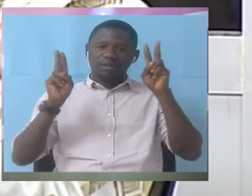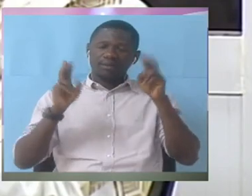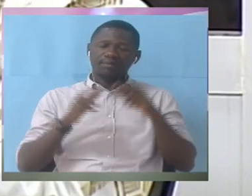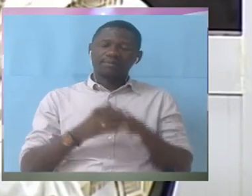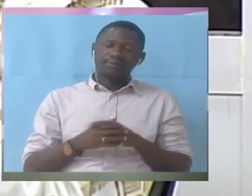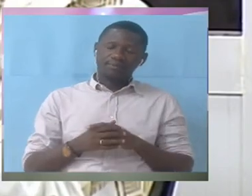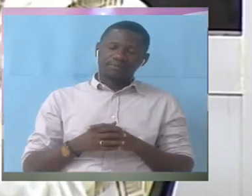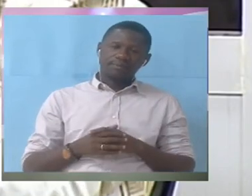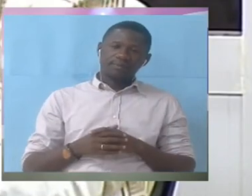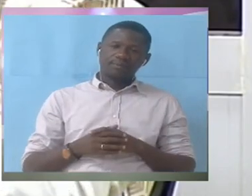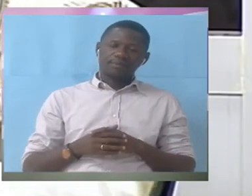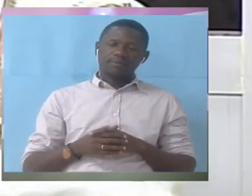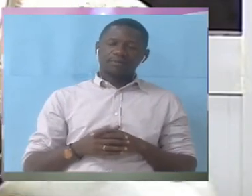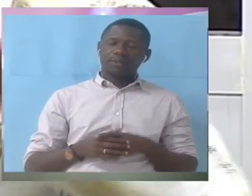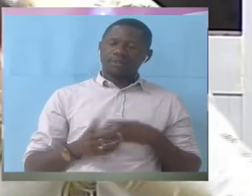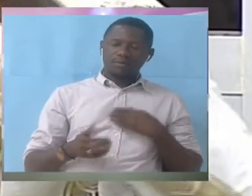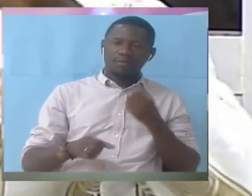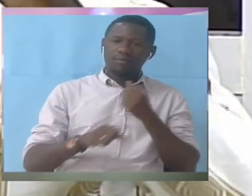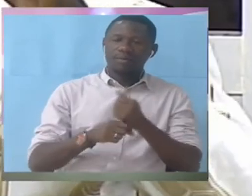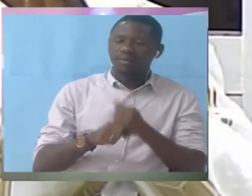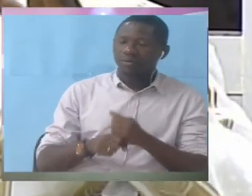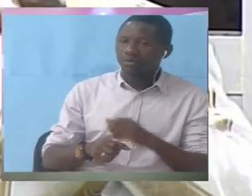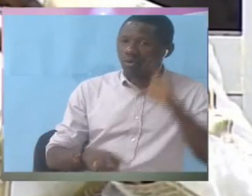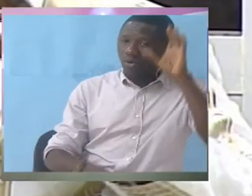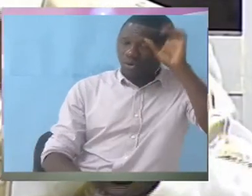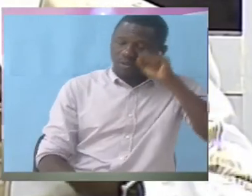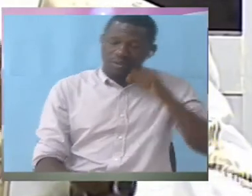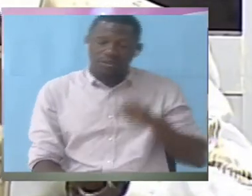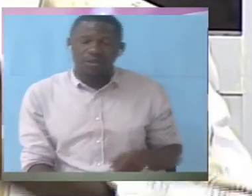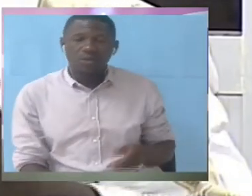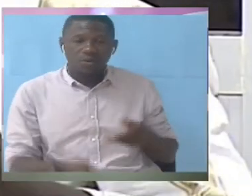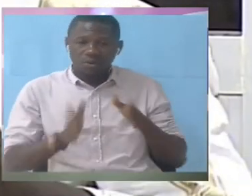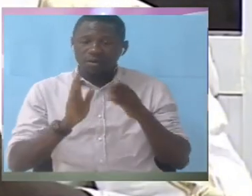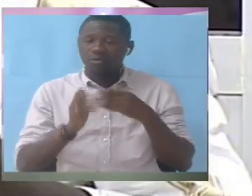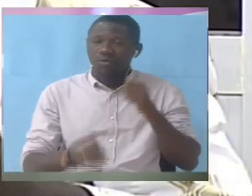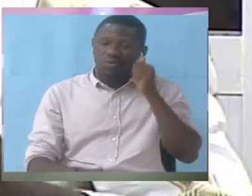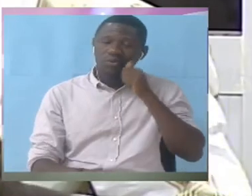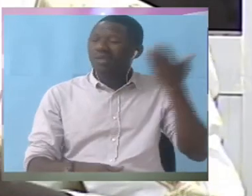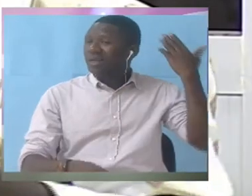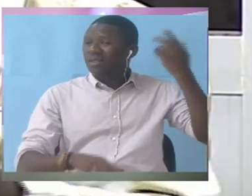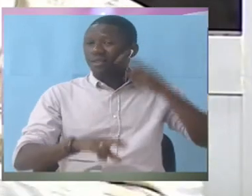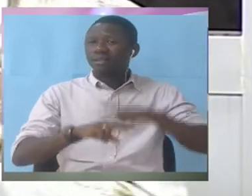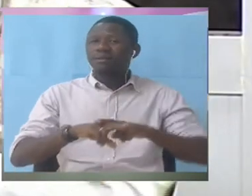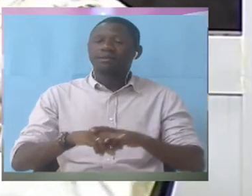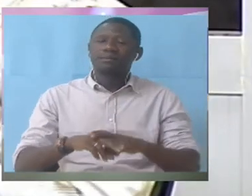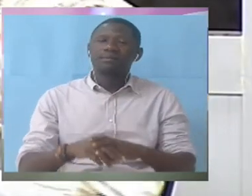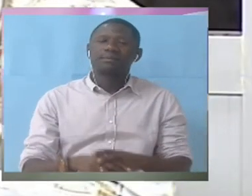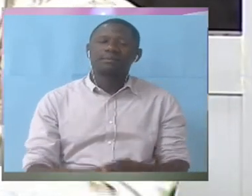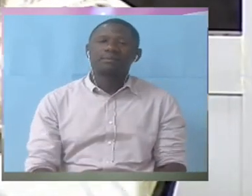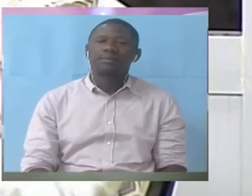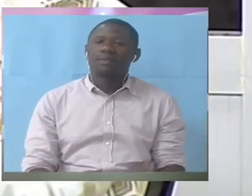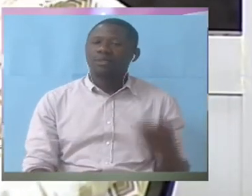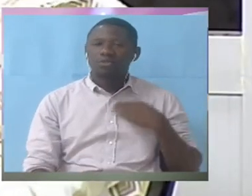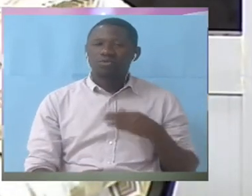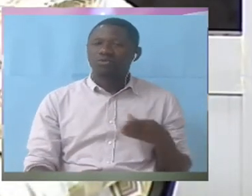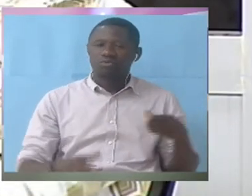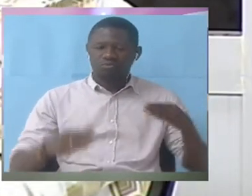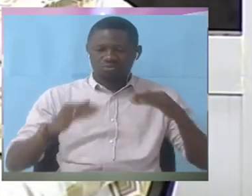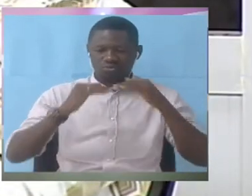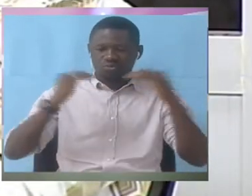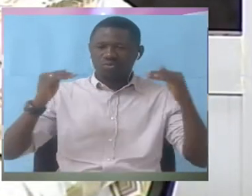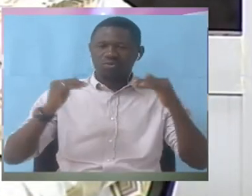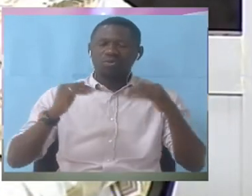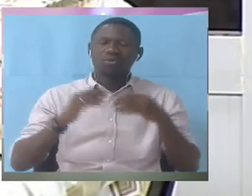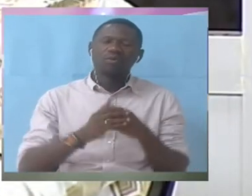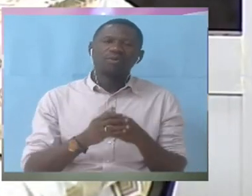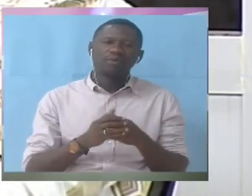to understand that the system that was used at that time is not compatible with the